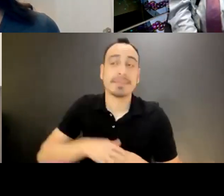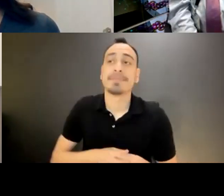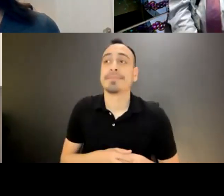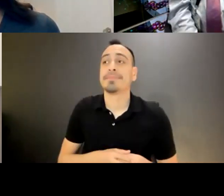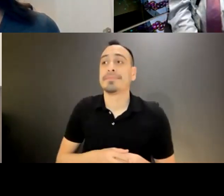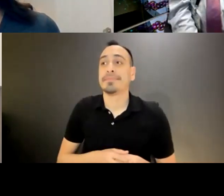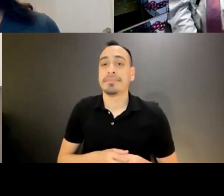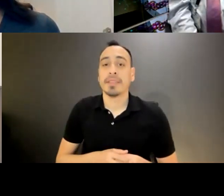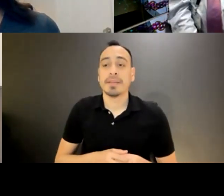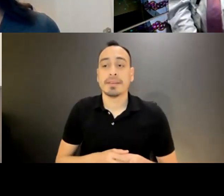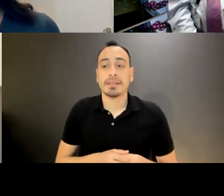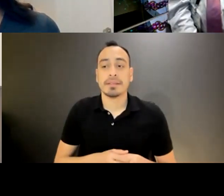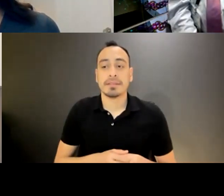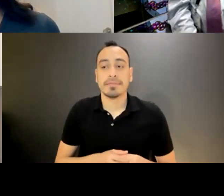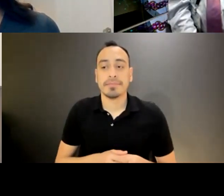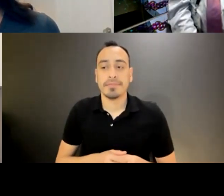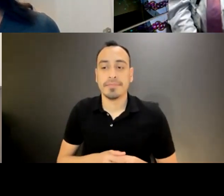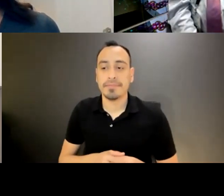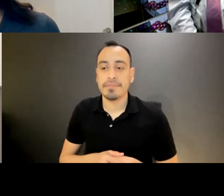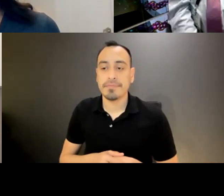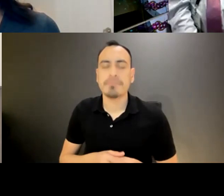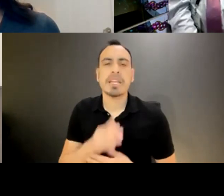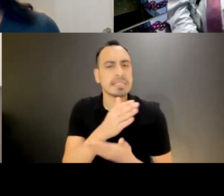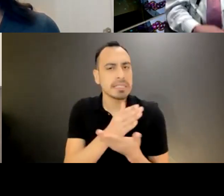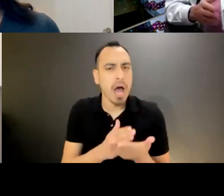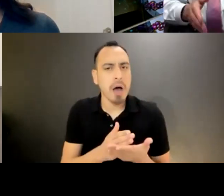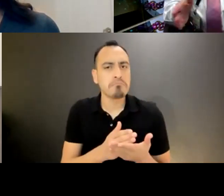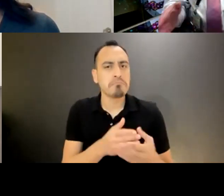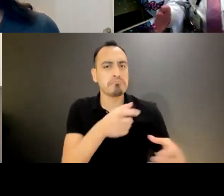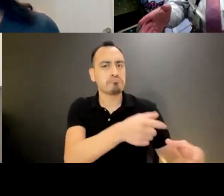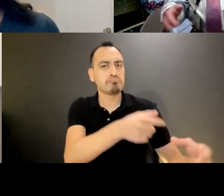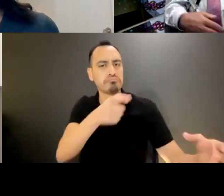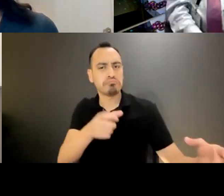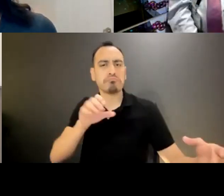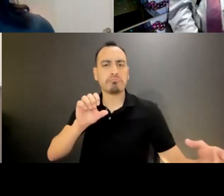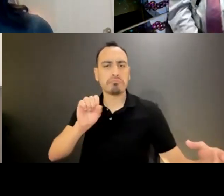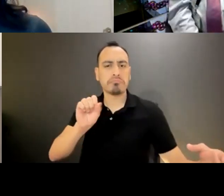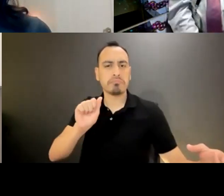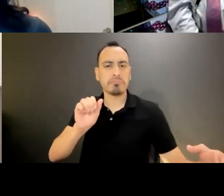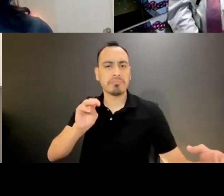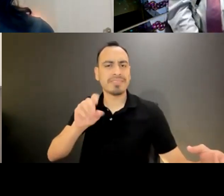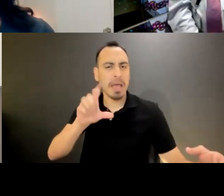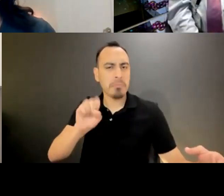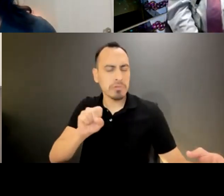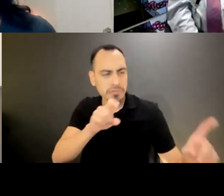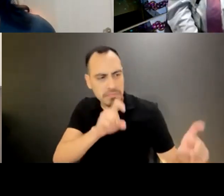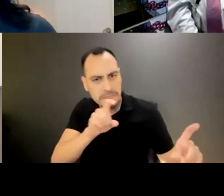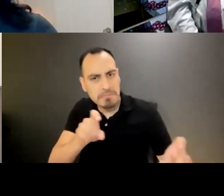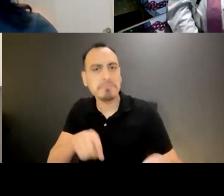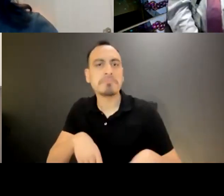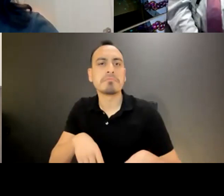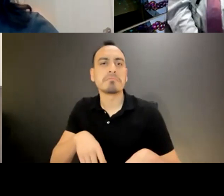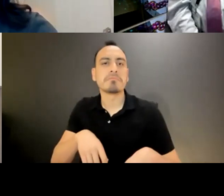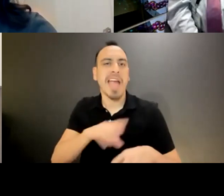samples that are taken in most of these studies over a variety of times,